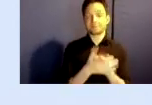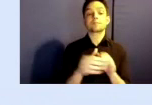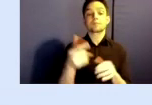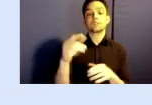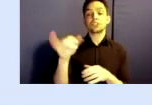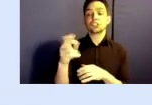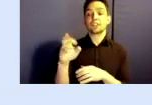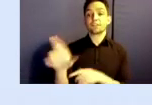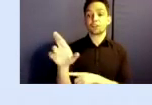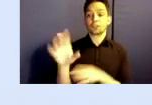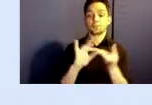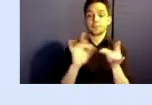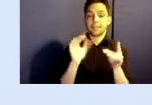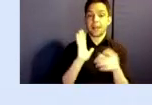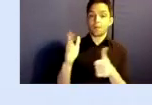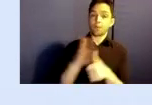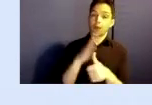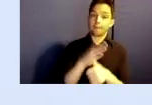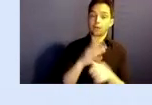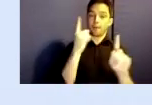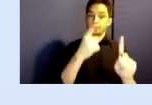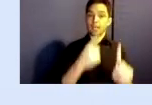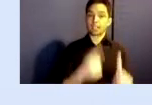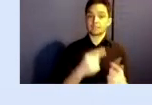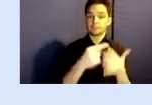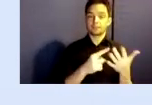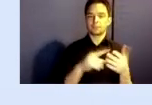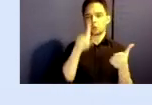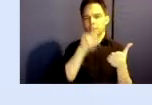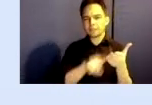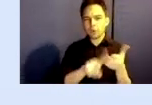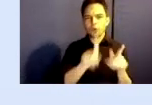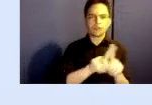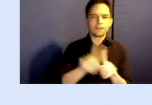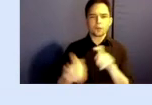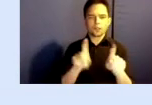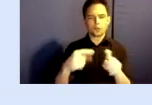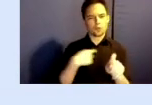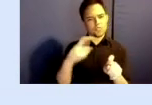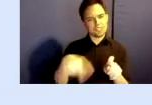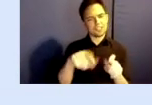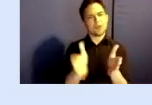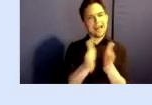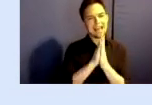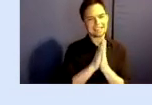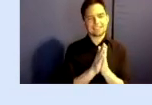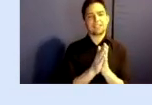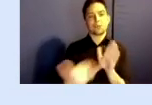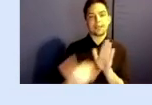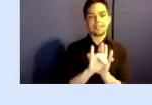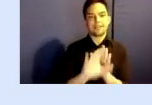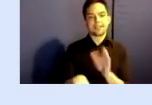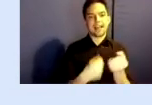our primary objectives are really to explore the questions we need to ask to identify the